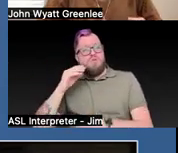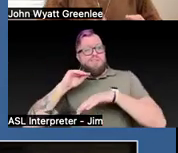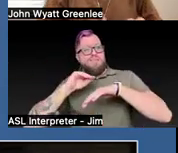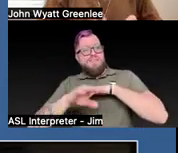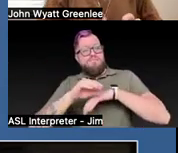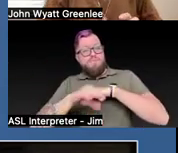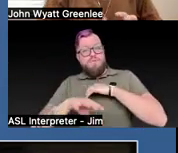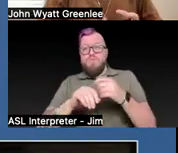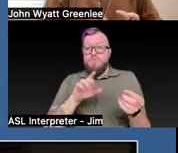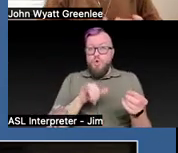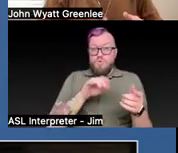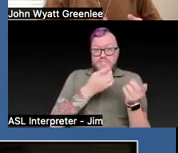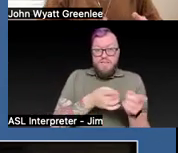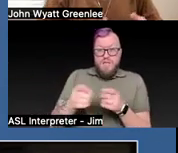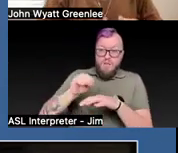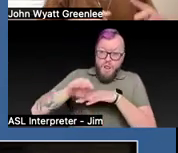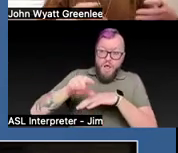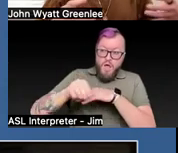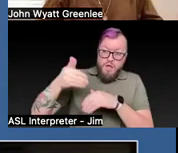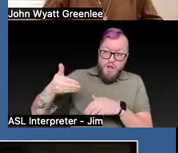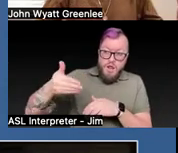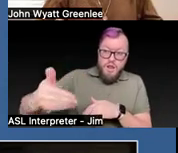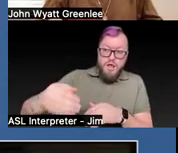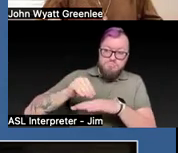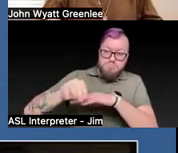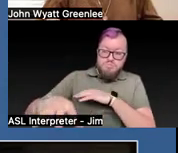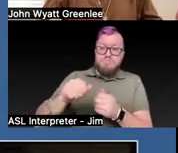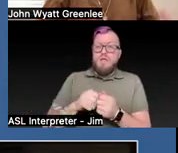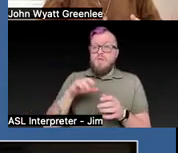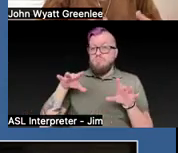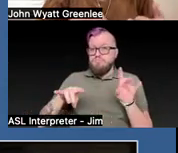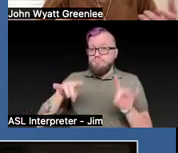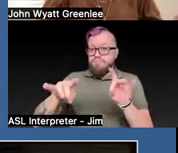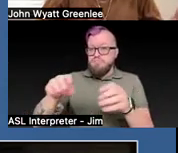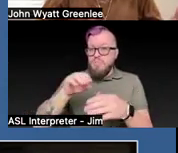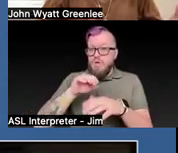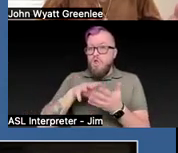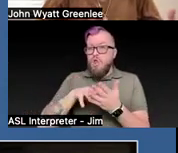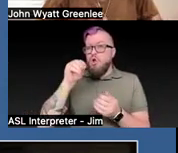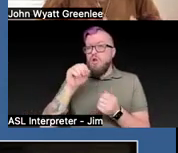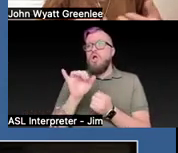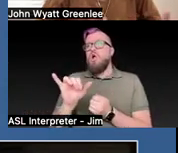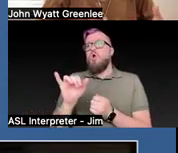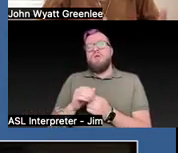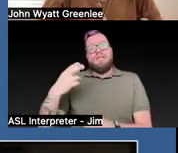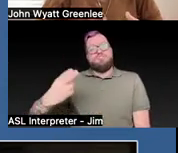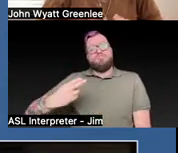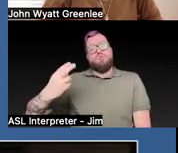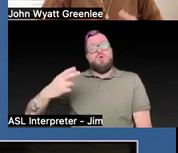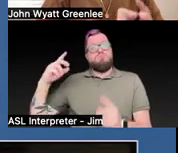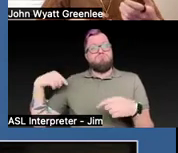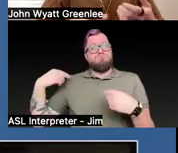had. And as we learn more about sort of from historical evidence, we can better